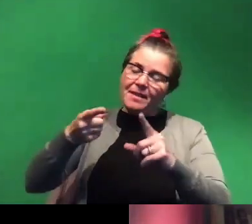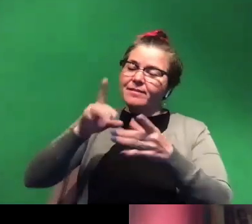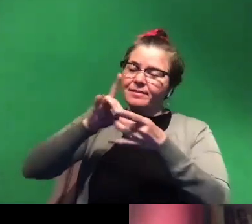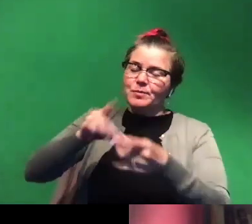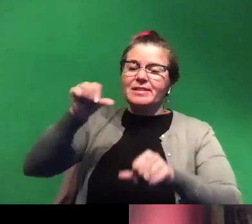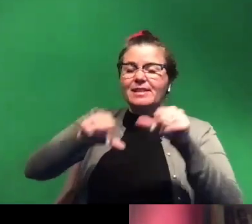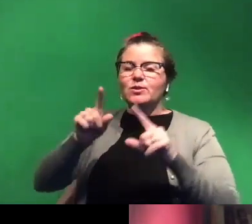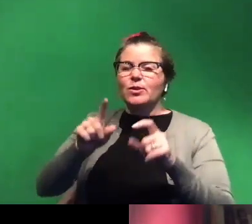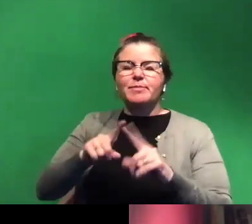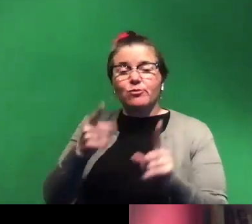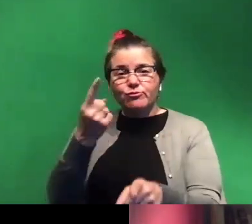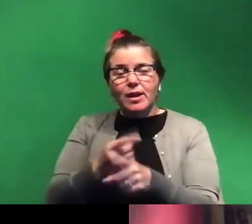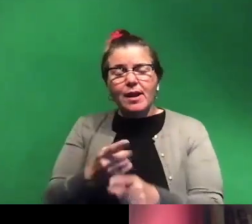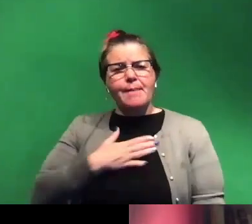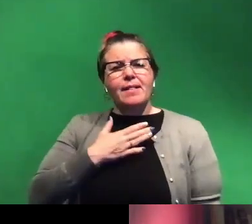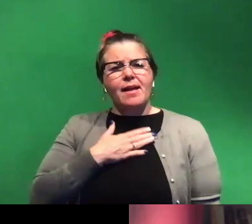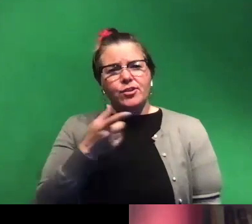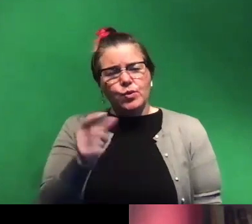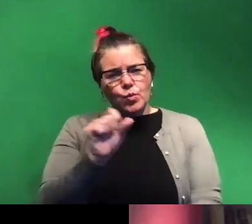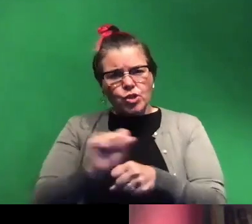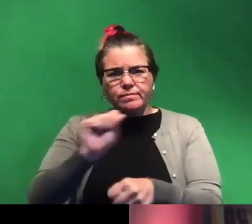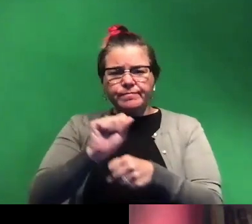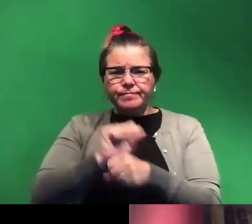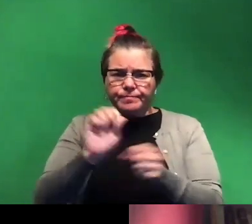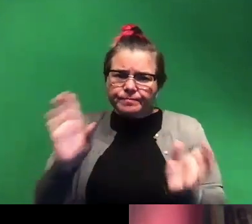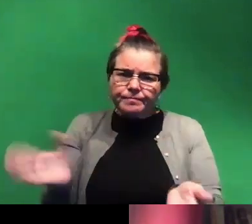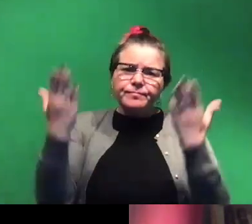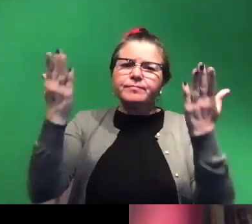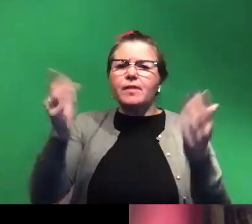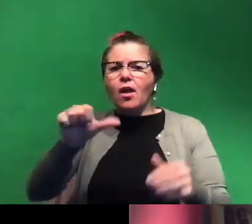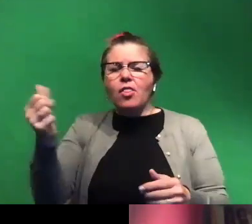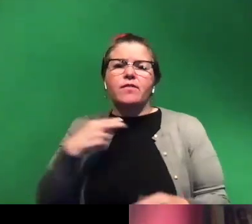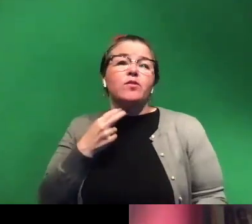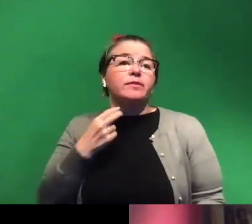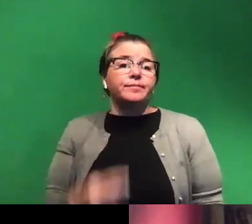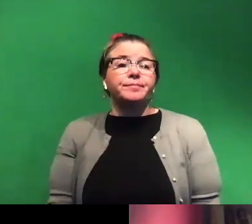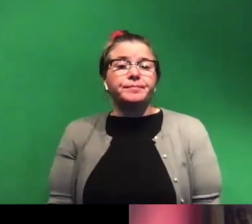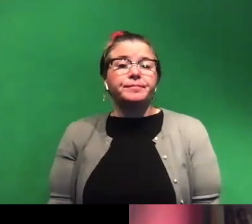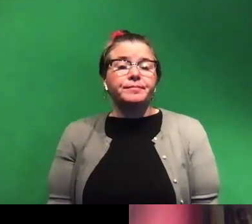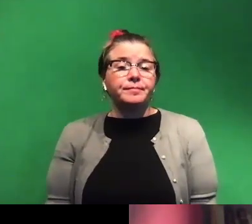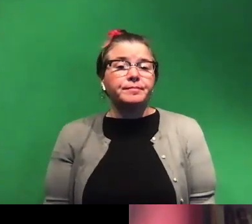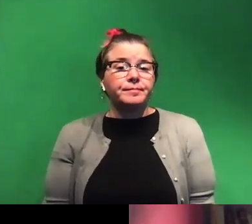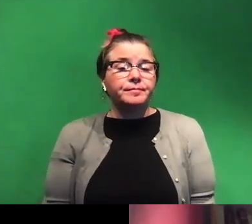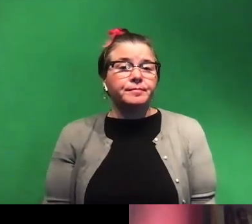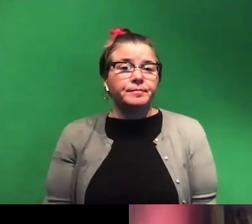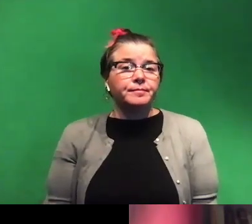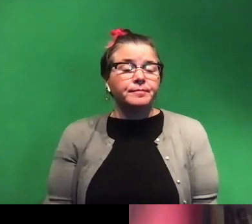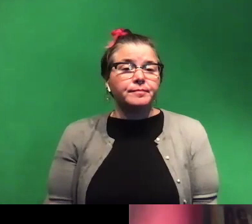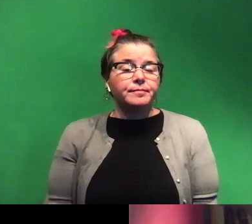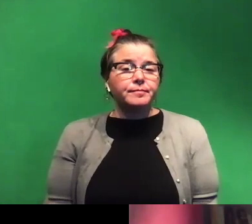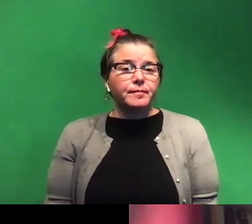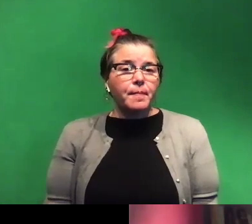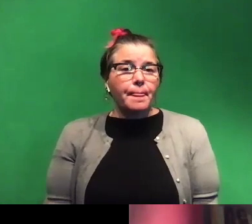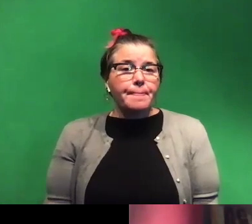but yeah, it is. I'm glad you're working hard to elevate other voices. It's really important. Thanks.